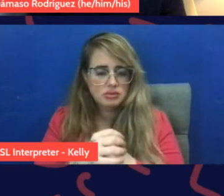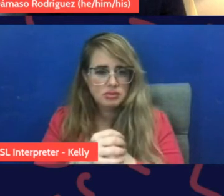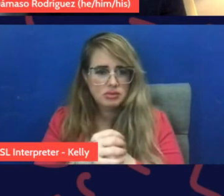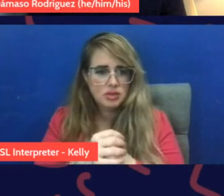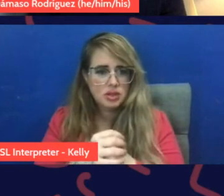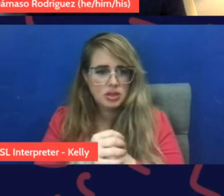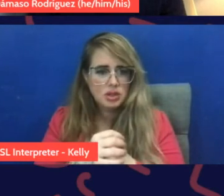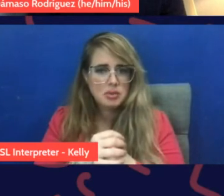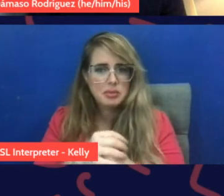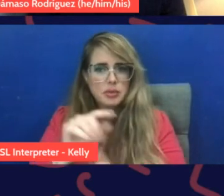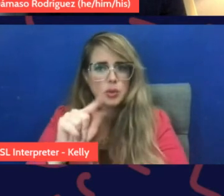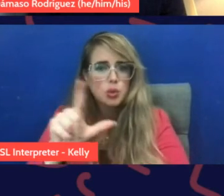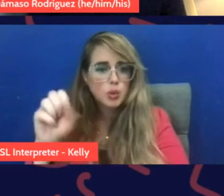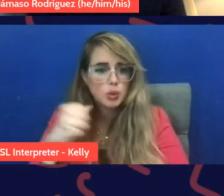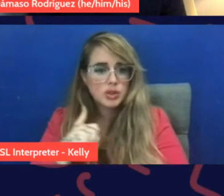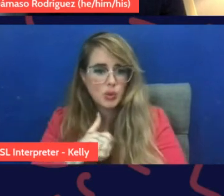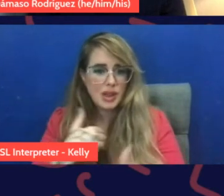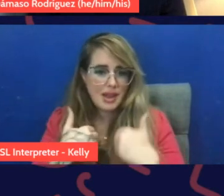the tools that we have.